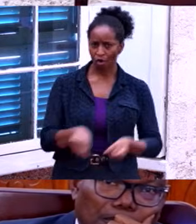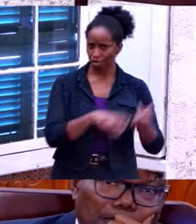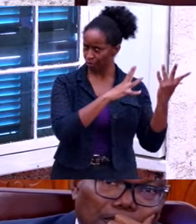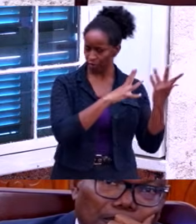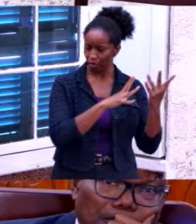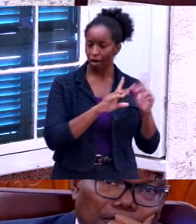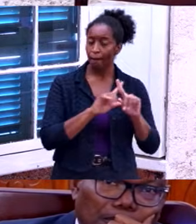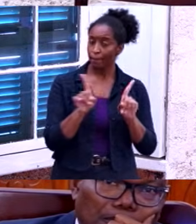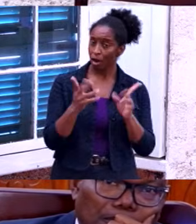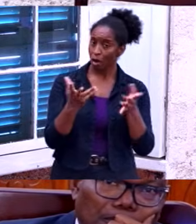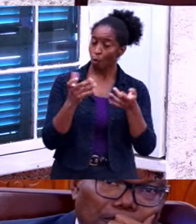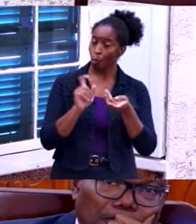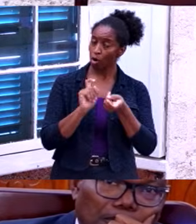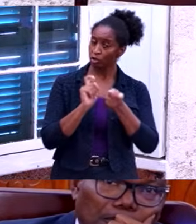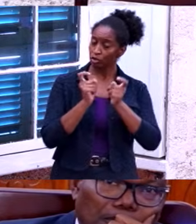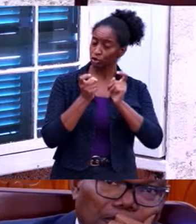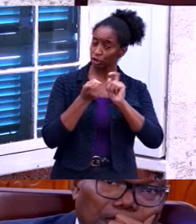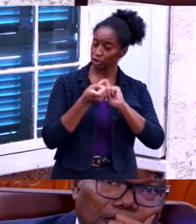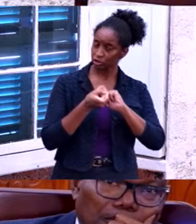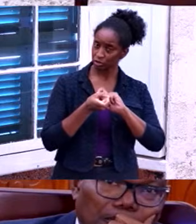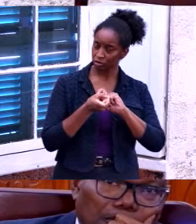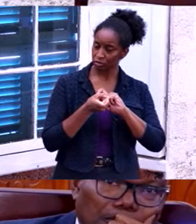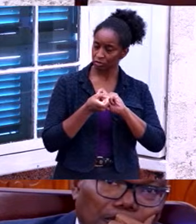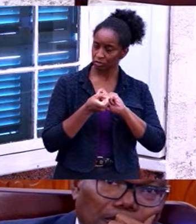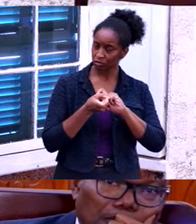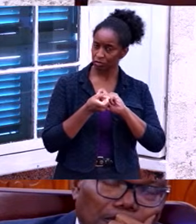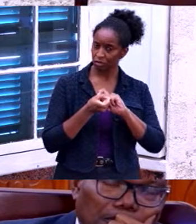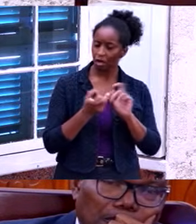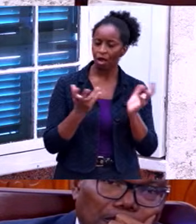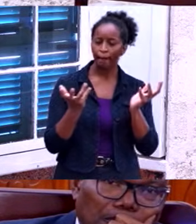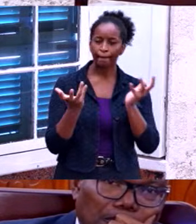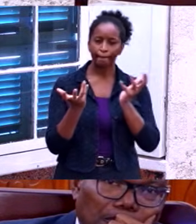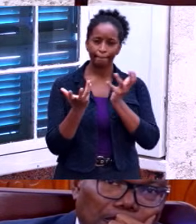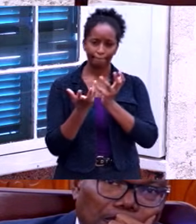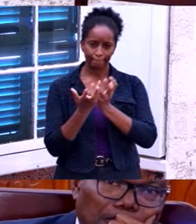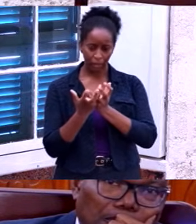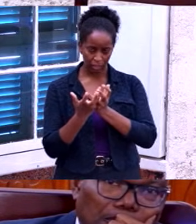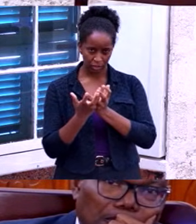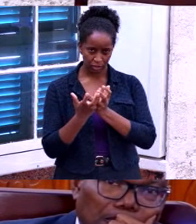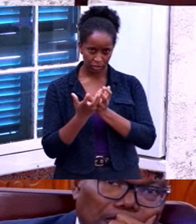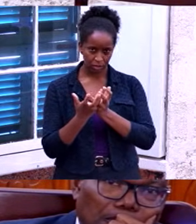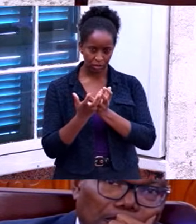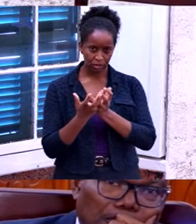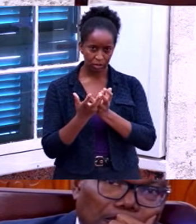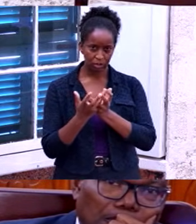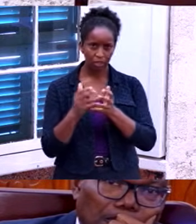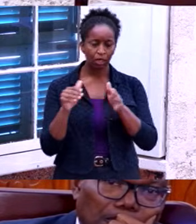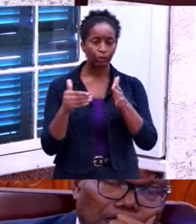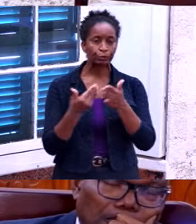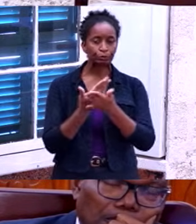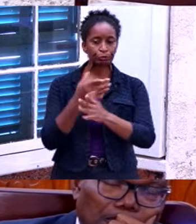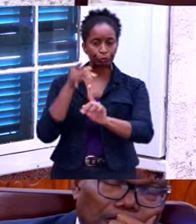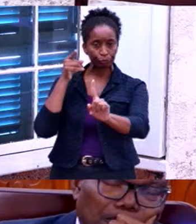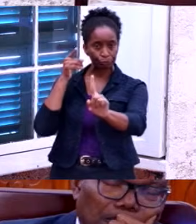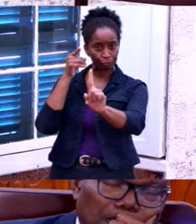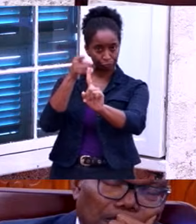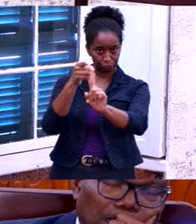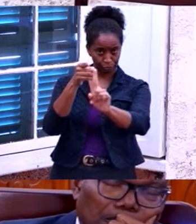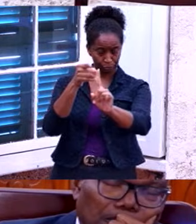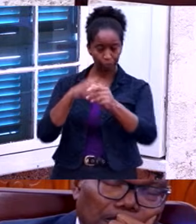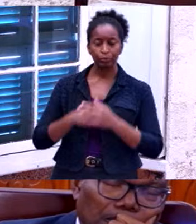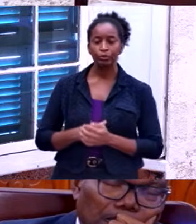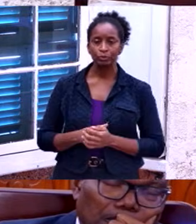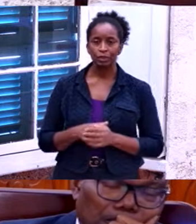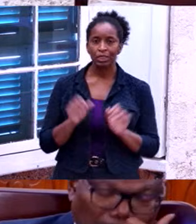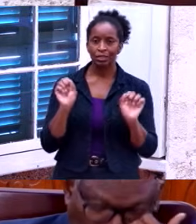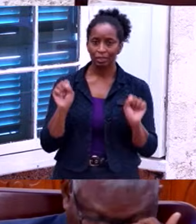reflects a new direction for the nation and enlarges the